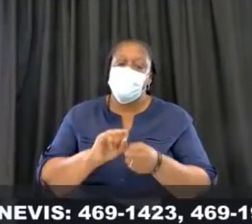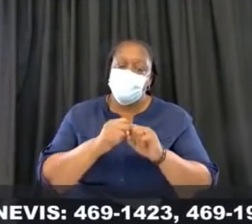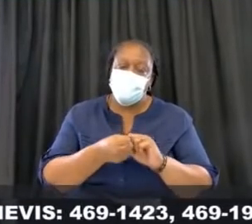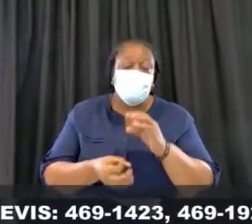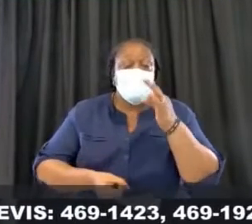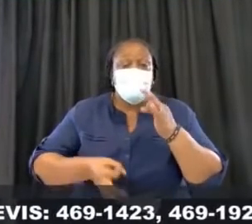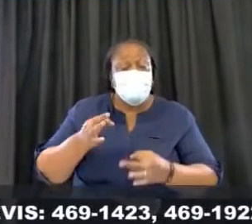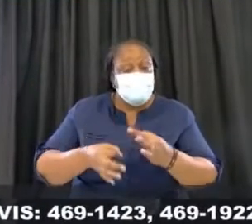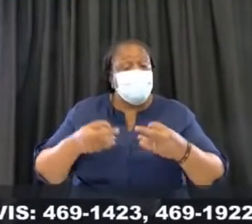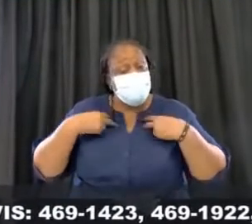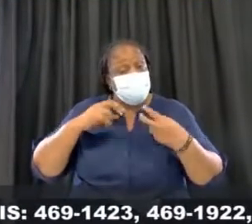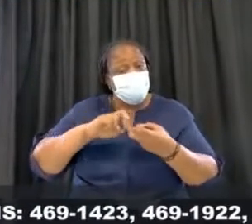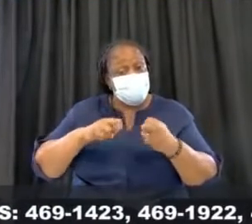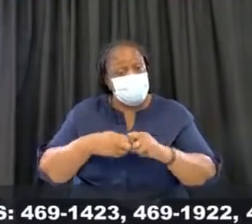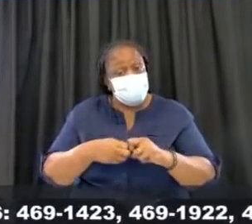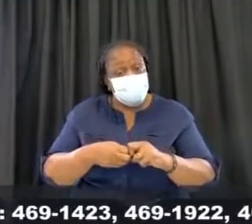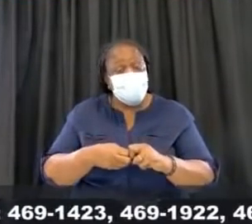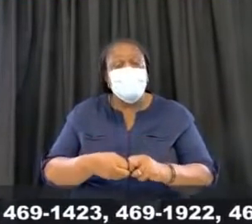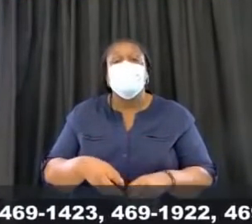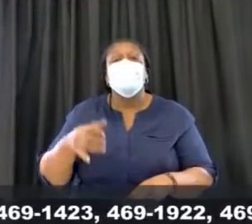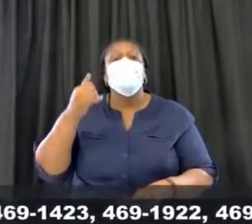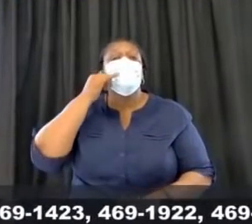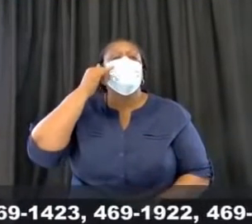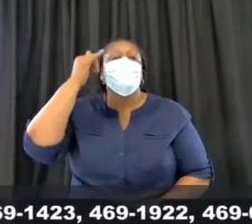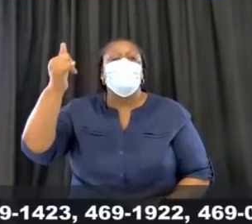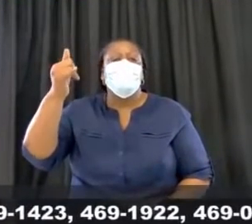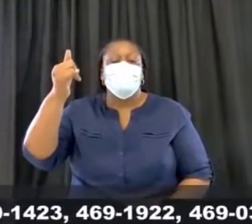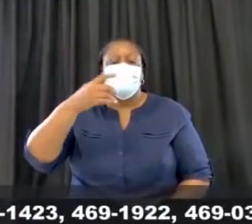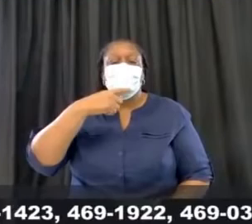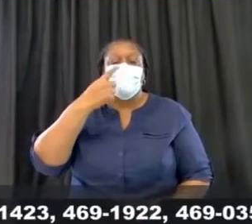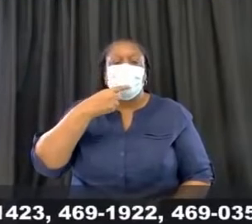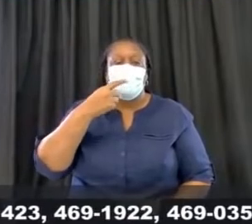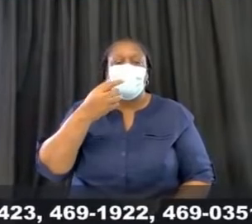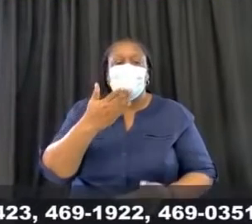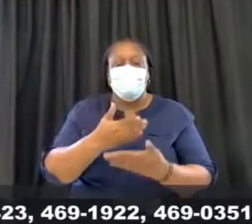regular attending physician. Thank you.